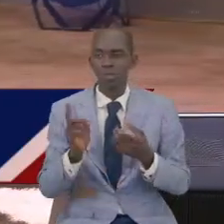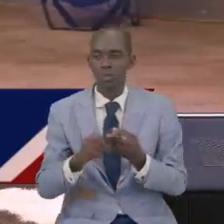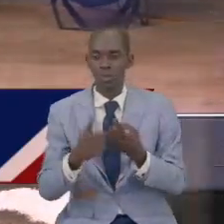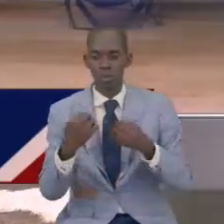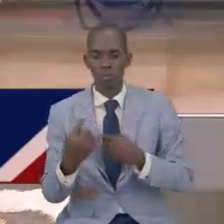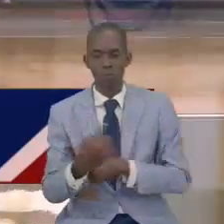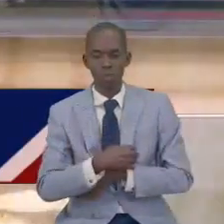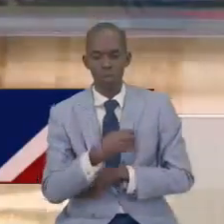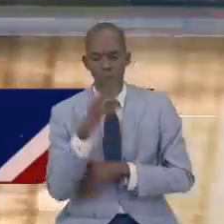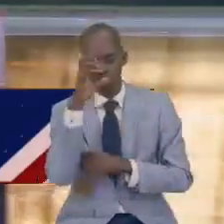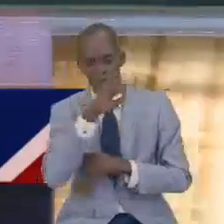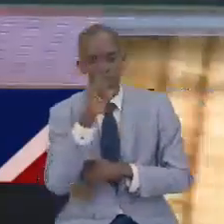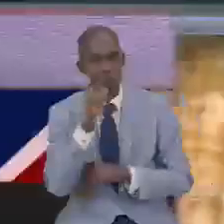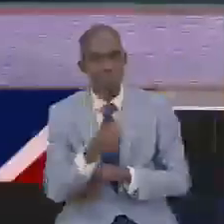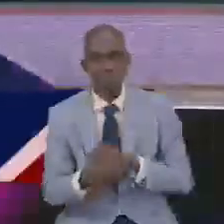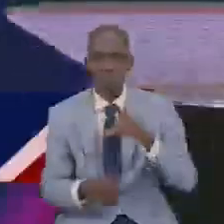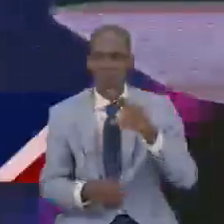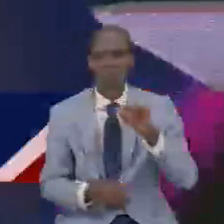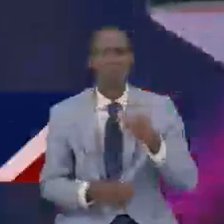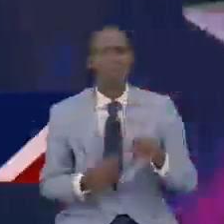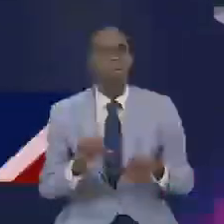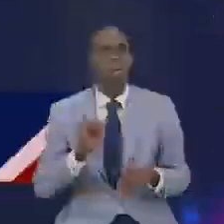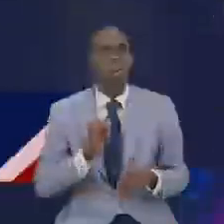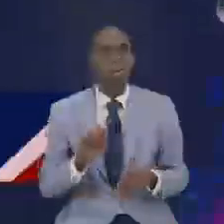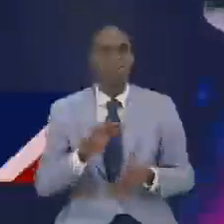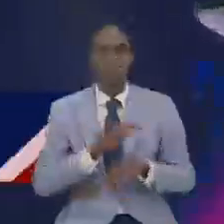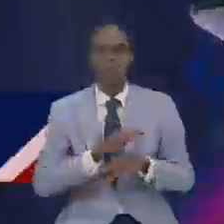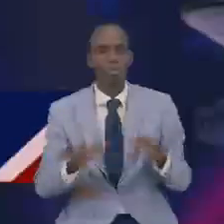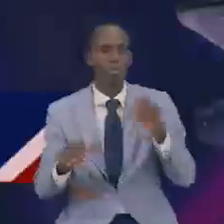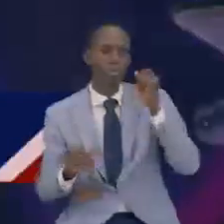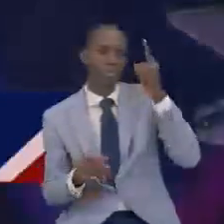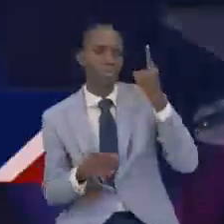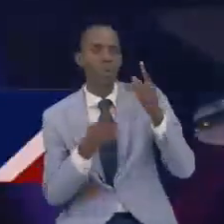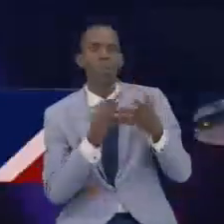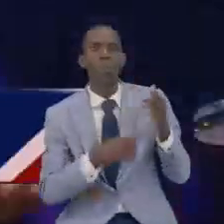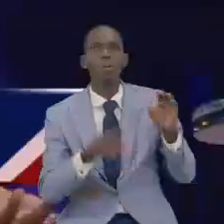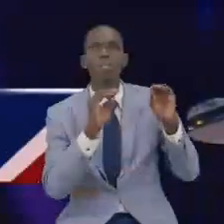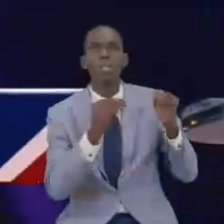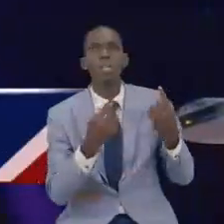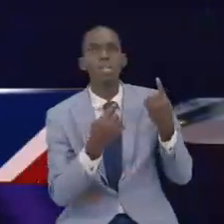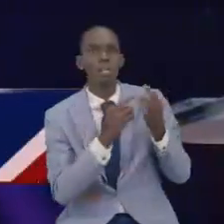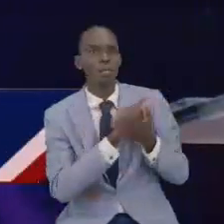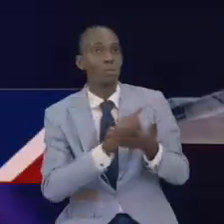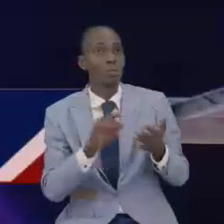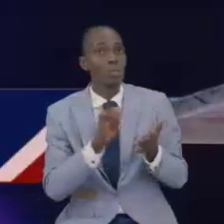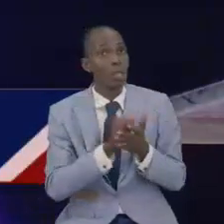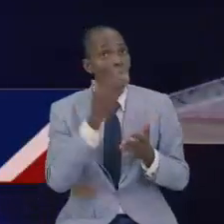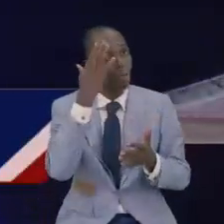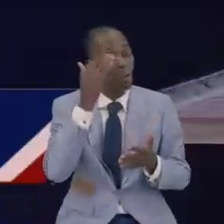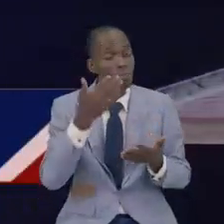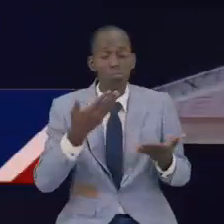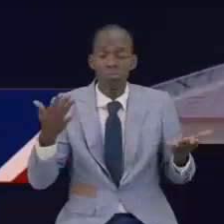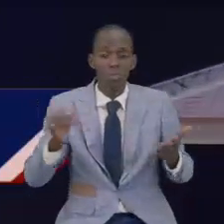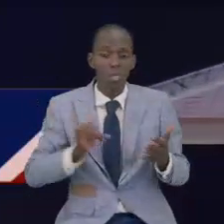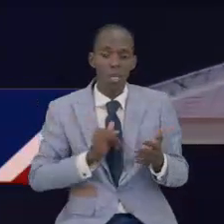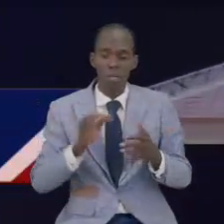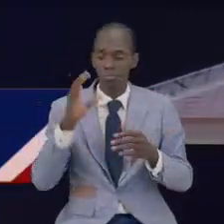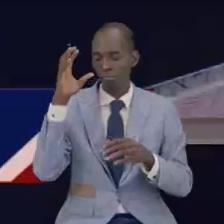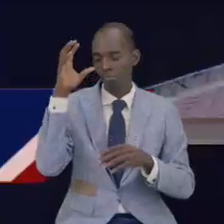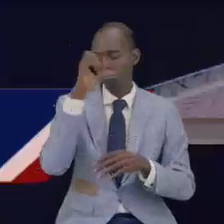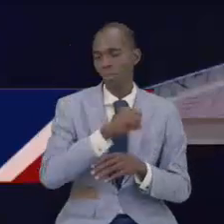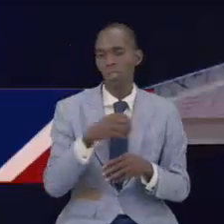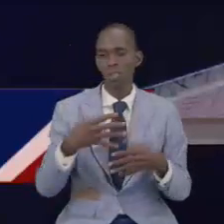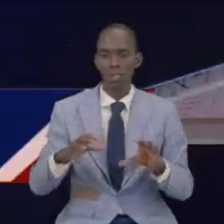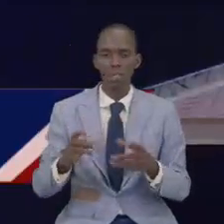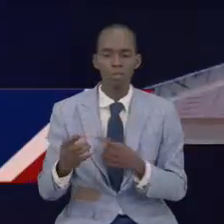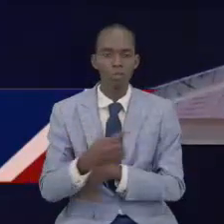not come tomorrow. I didn't understand what they taught last week, and because of that, I'm absenting myself. You cannot do